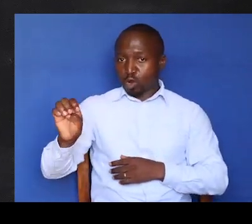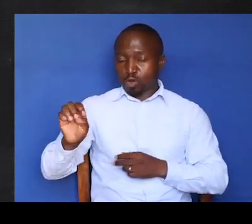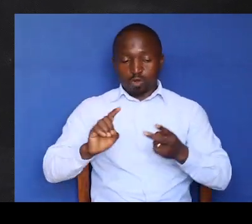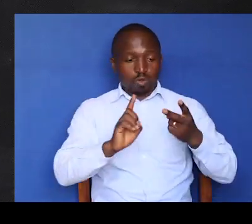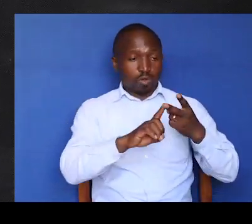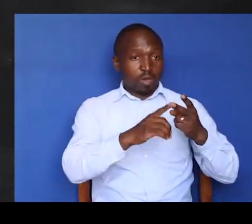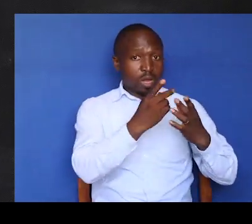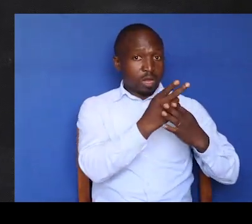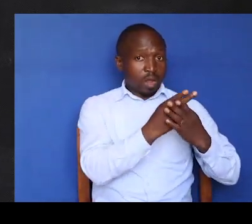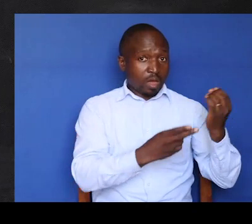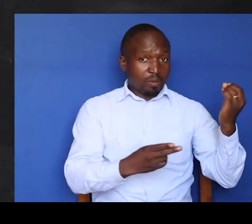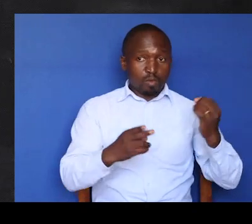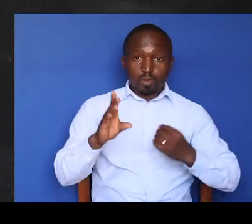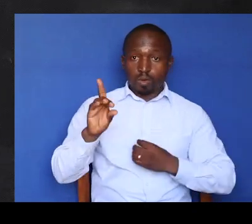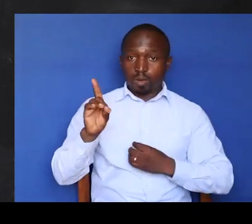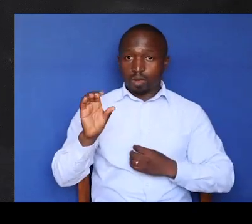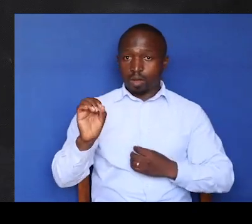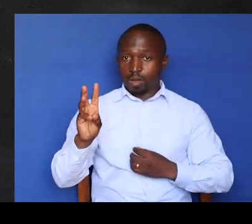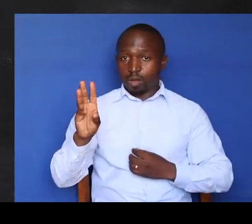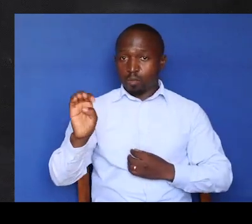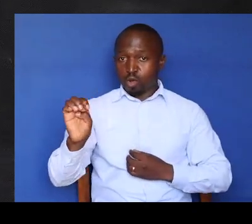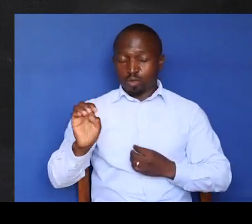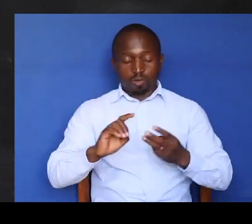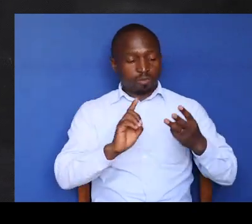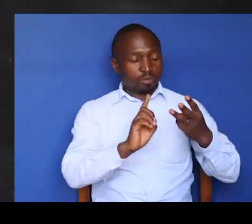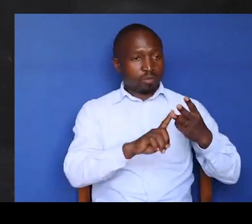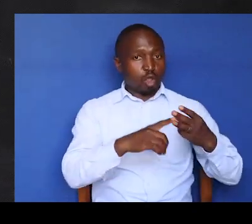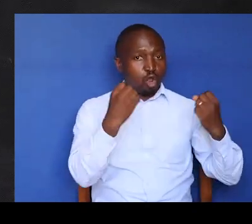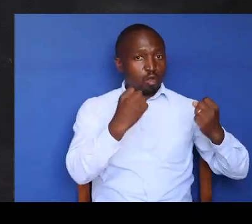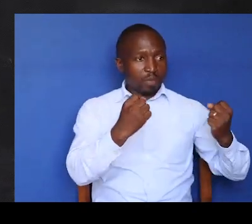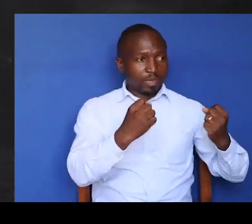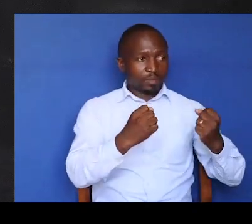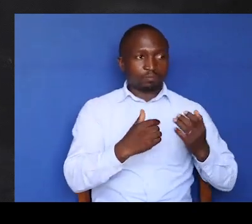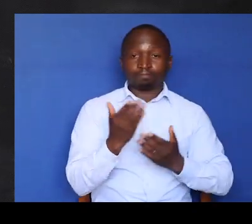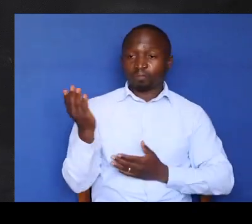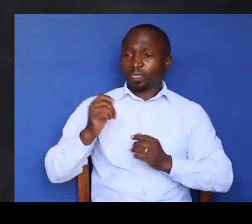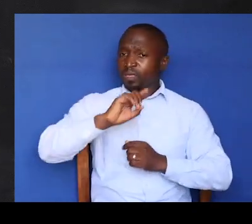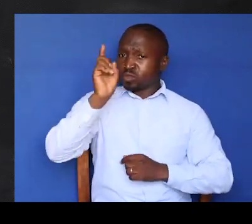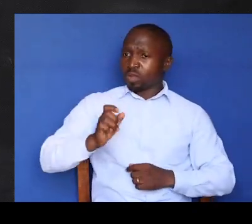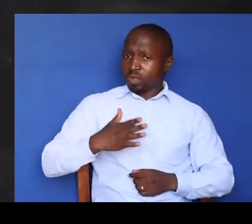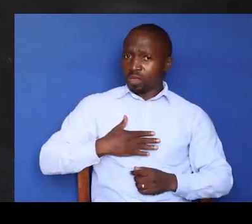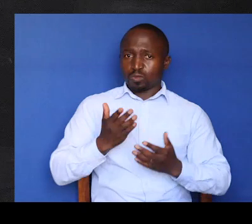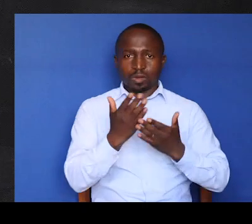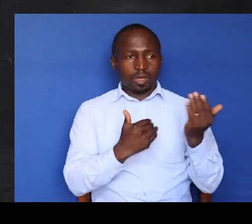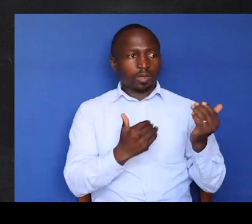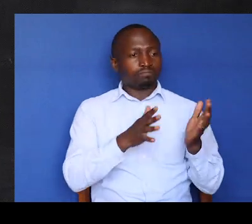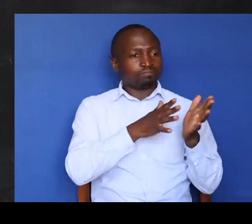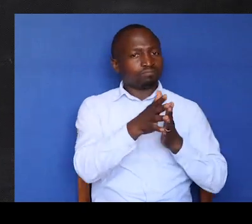needs us to give any 80 factors for the occurrence of river